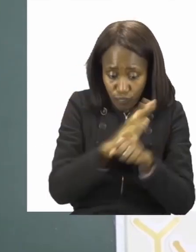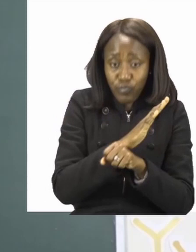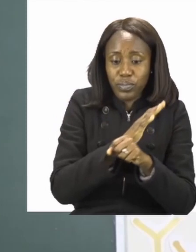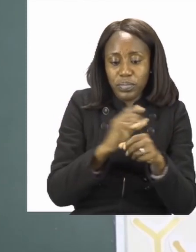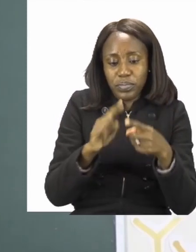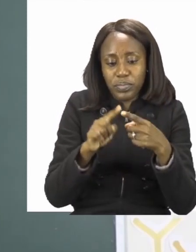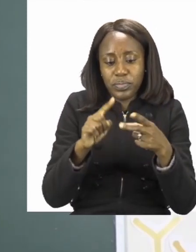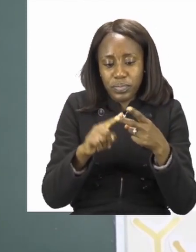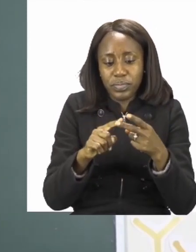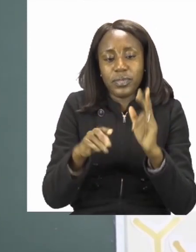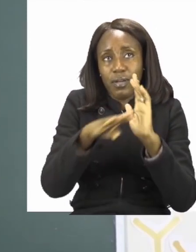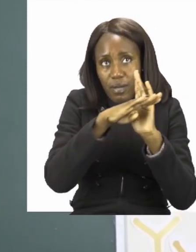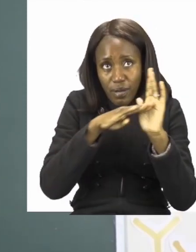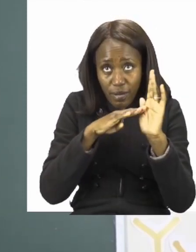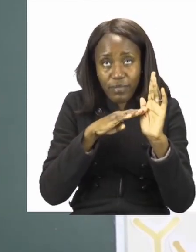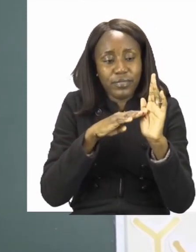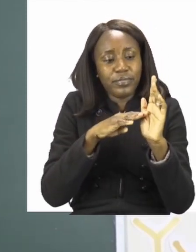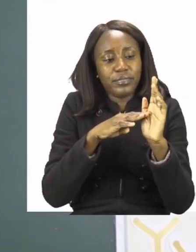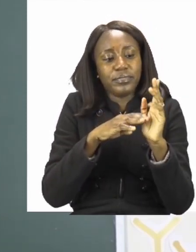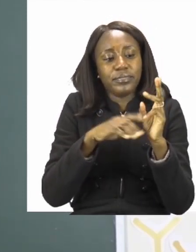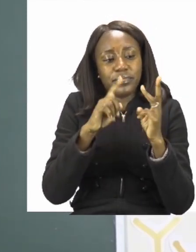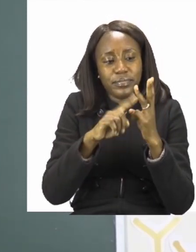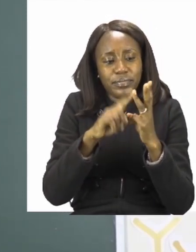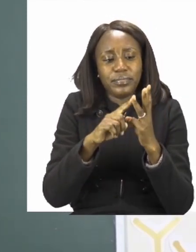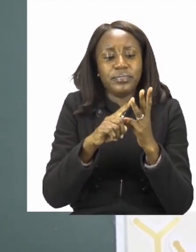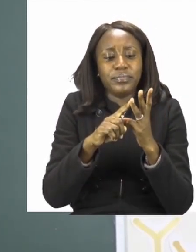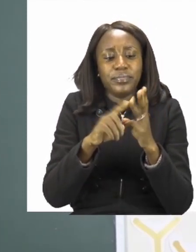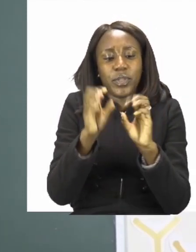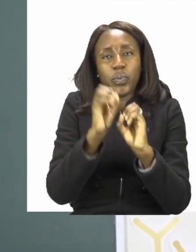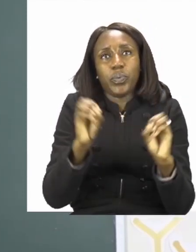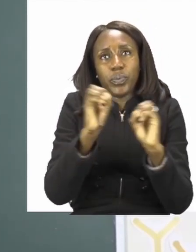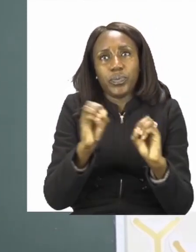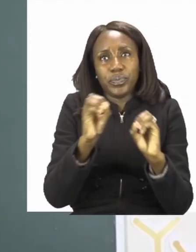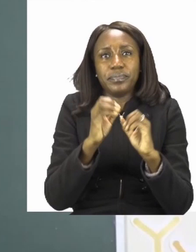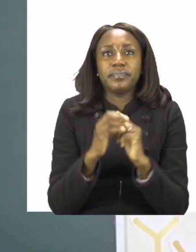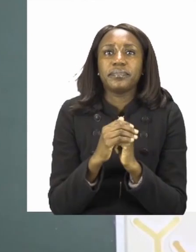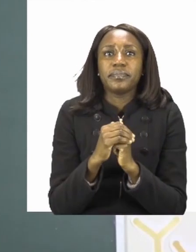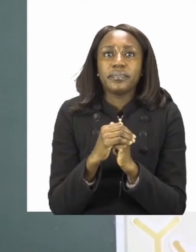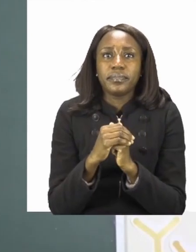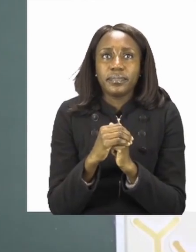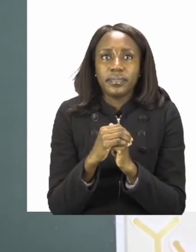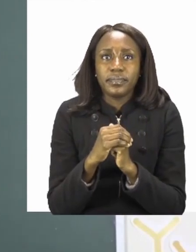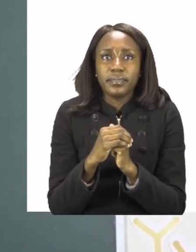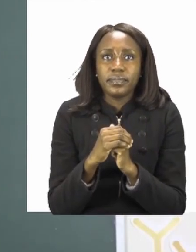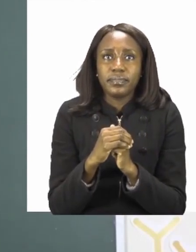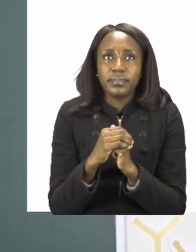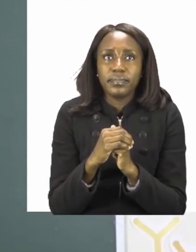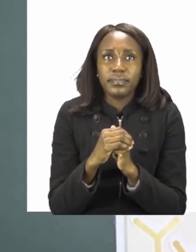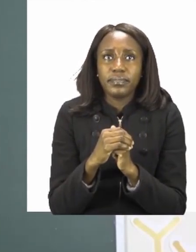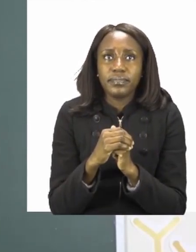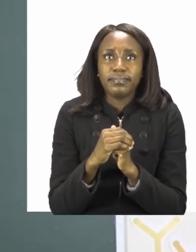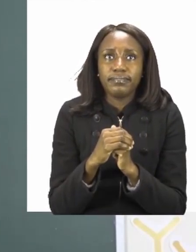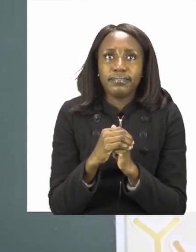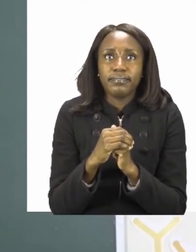full, where we know that if we tip it, we can hear a little sound but not too much. Half,